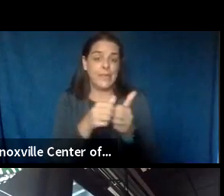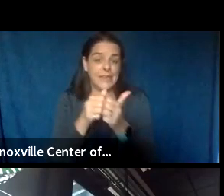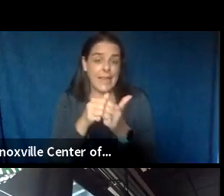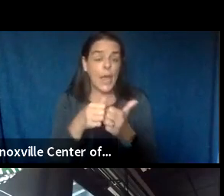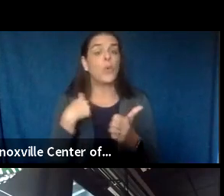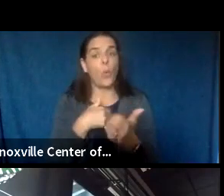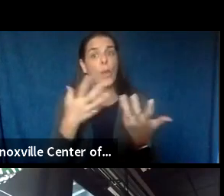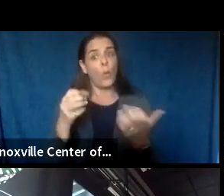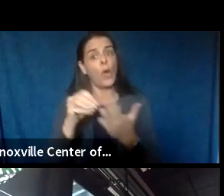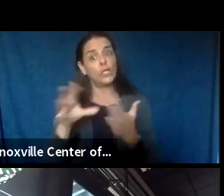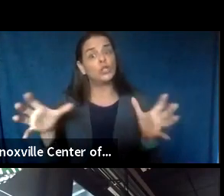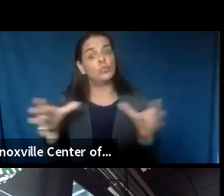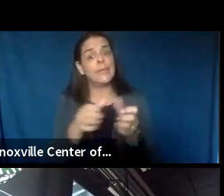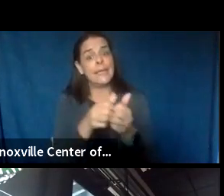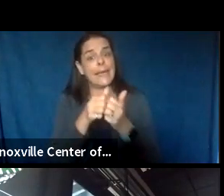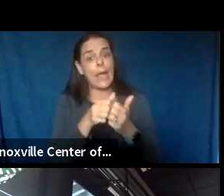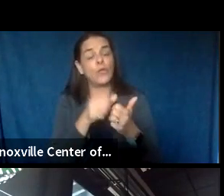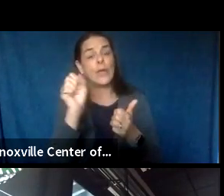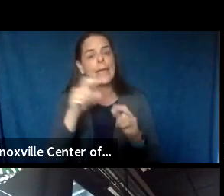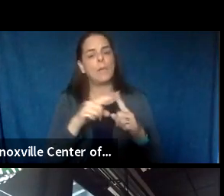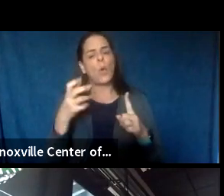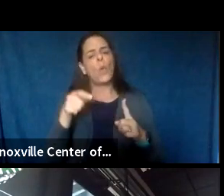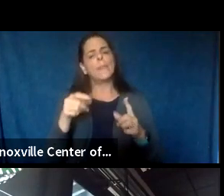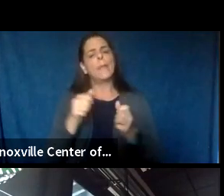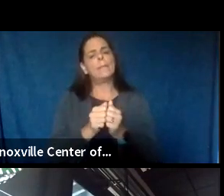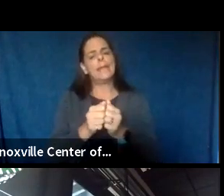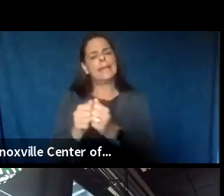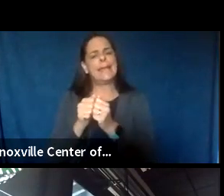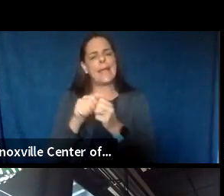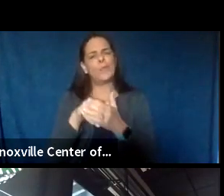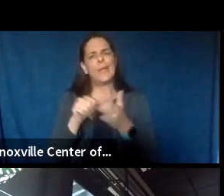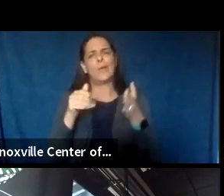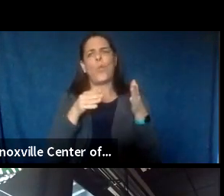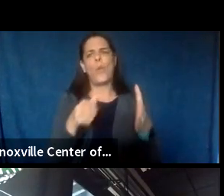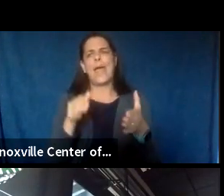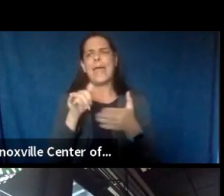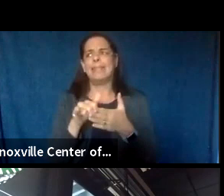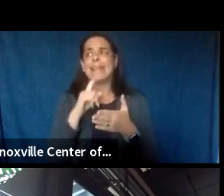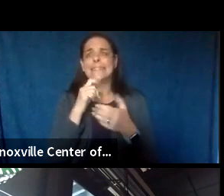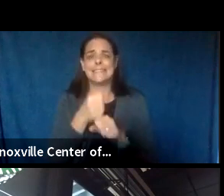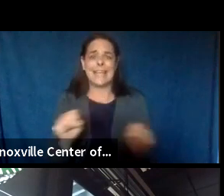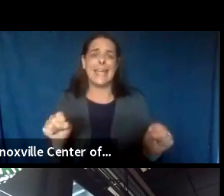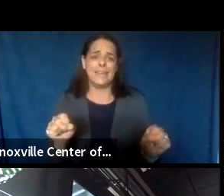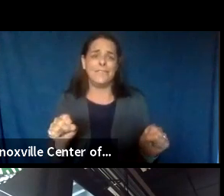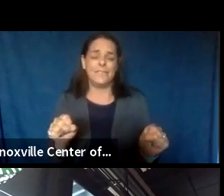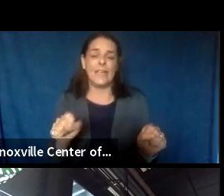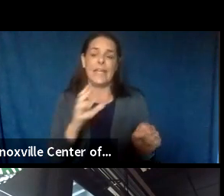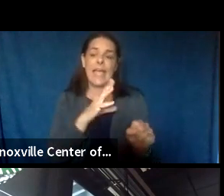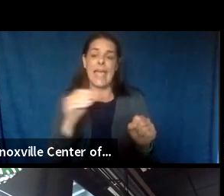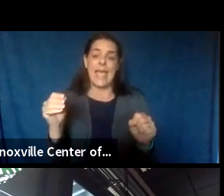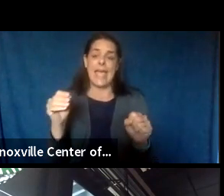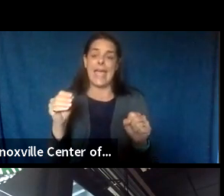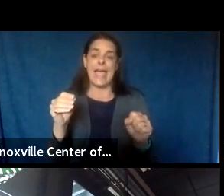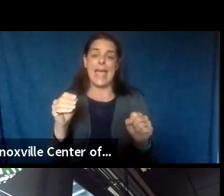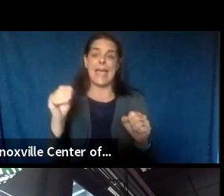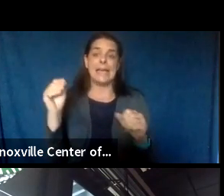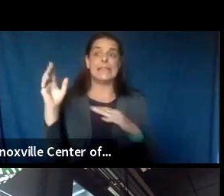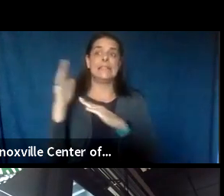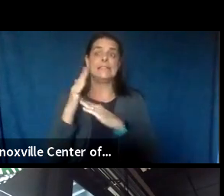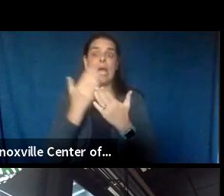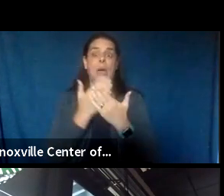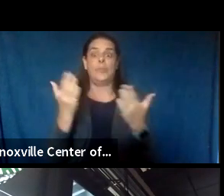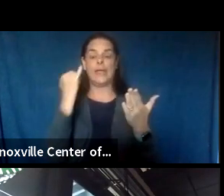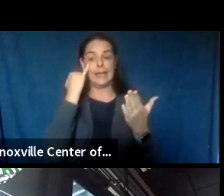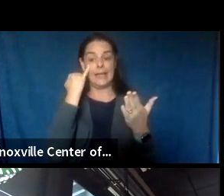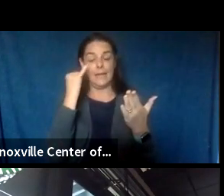but we want them to be together in a way that's safe. And the biggest thing is if you